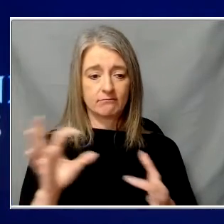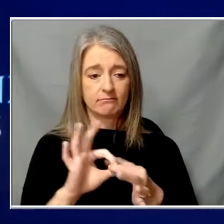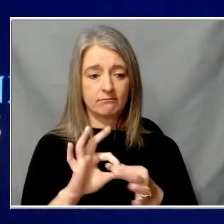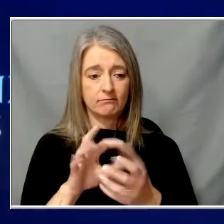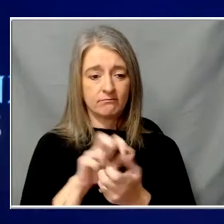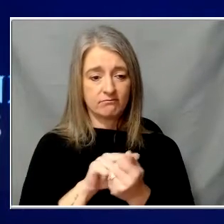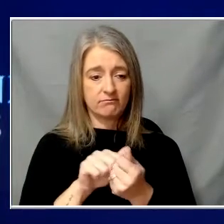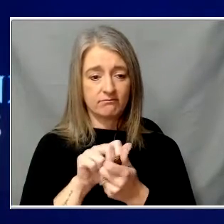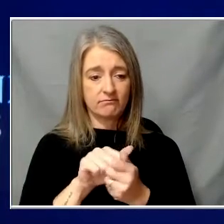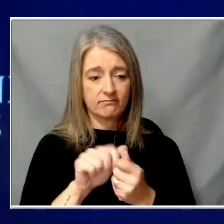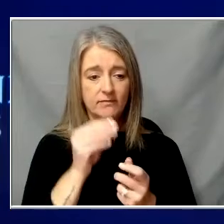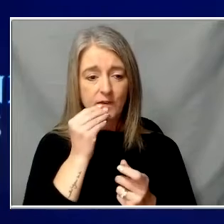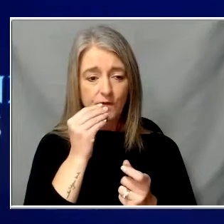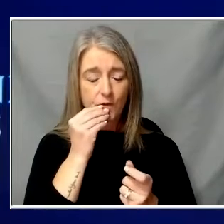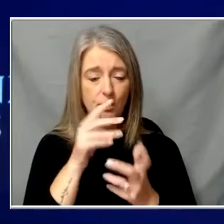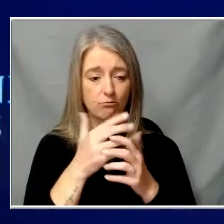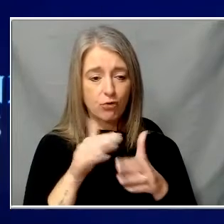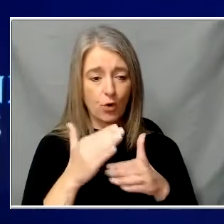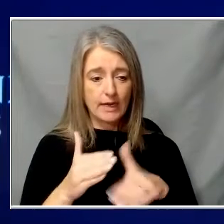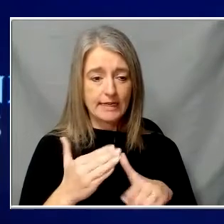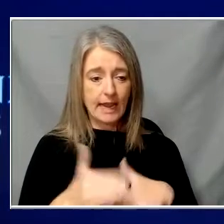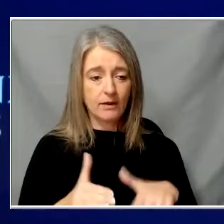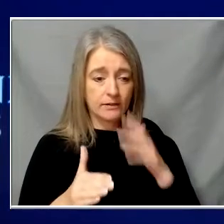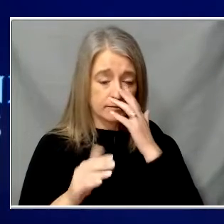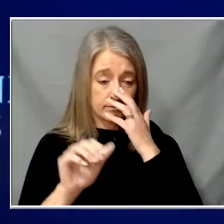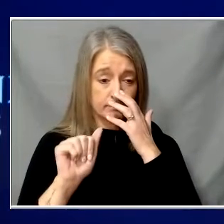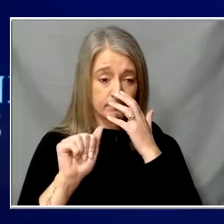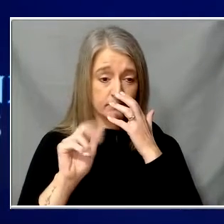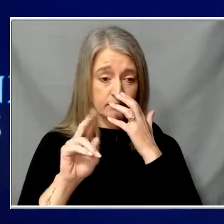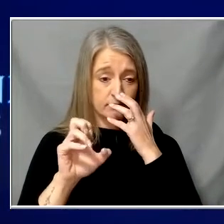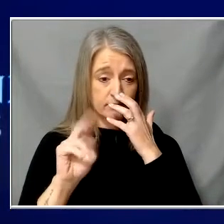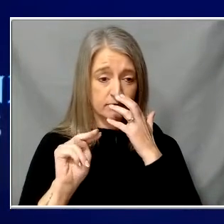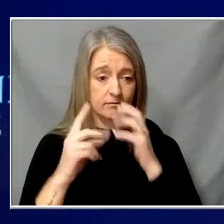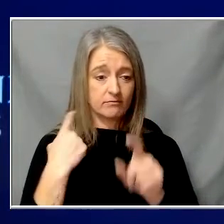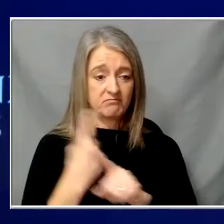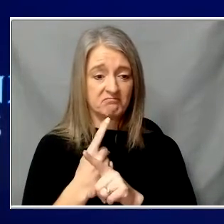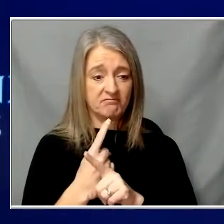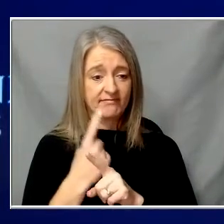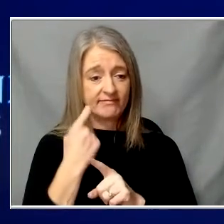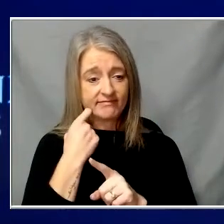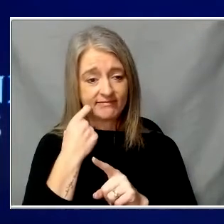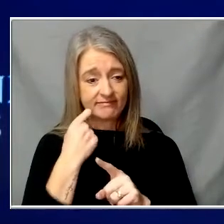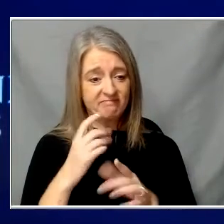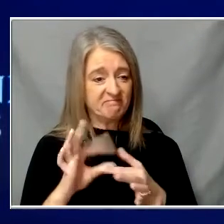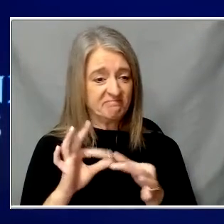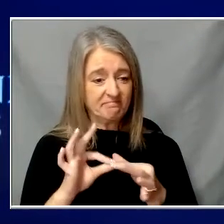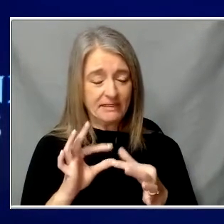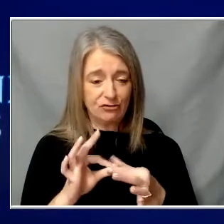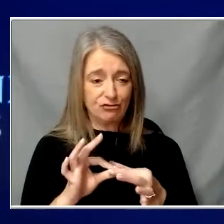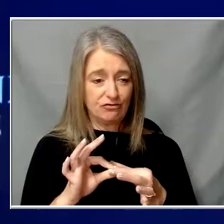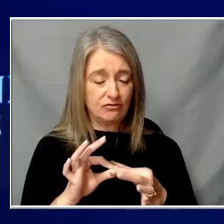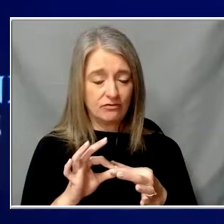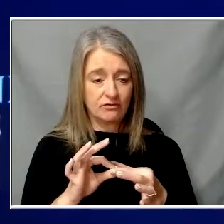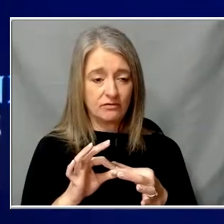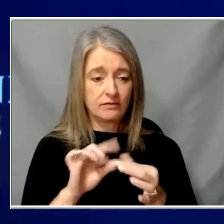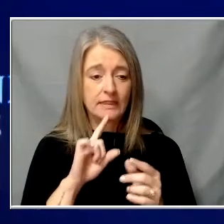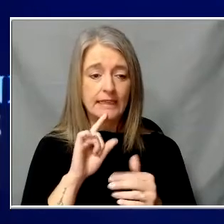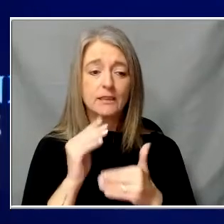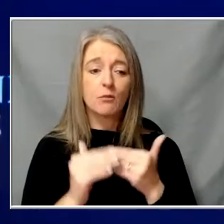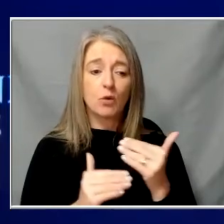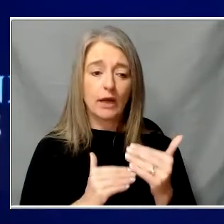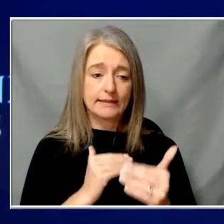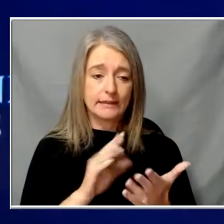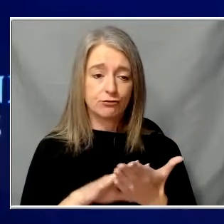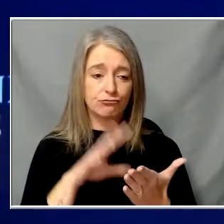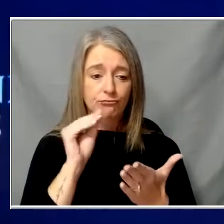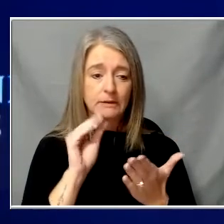intestine, and things are broken down. But Austin is absolutely, everything he said, I'm glad he mentioned, because it's a process. I mean, it's